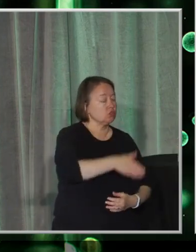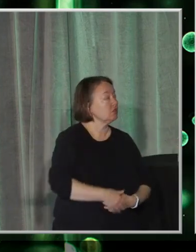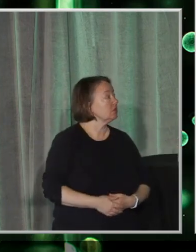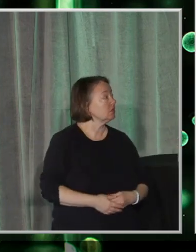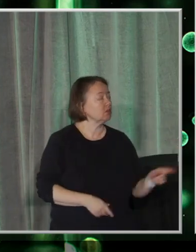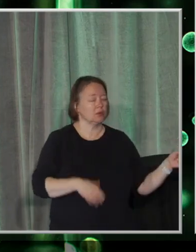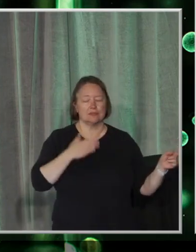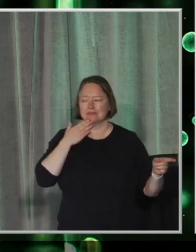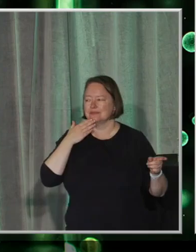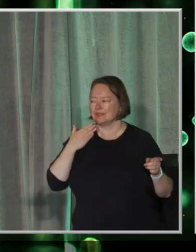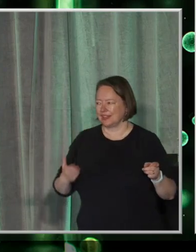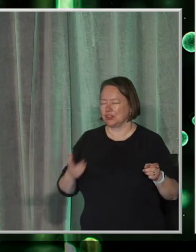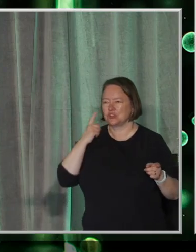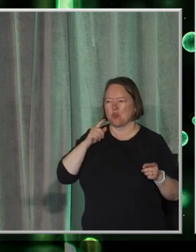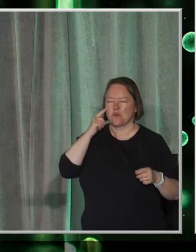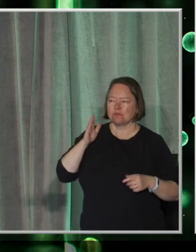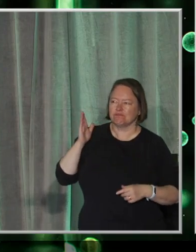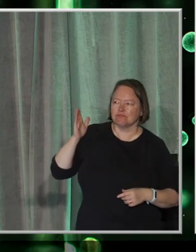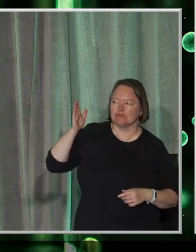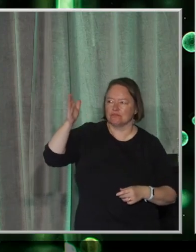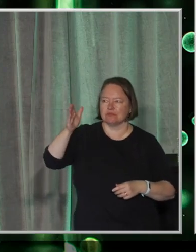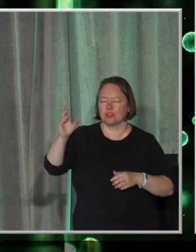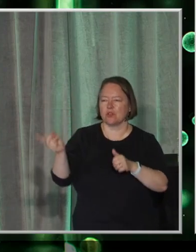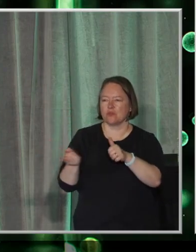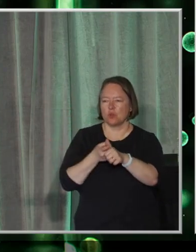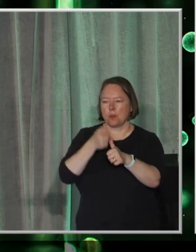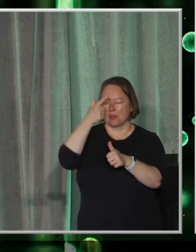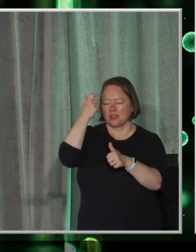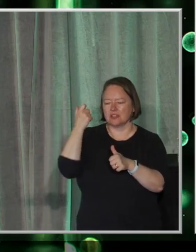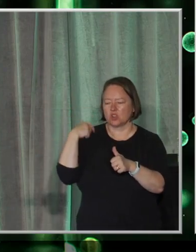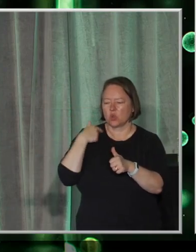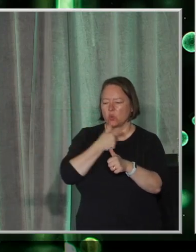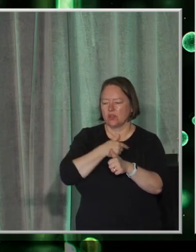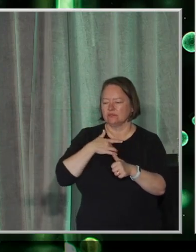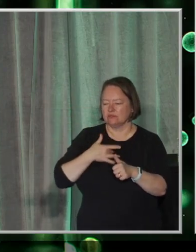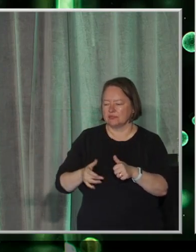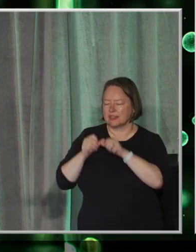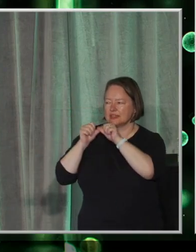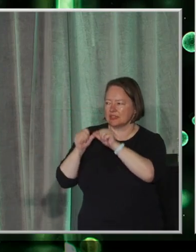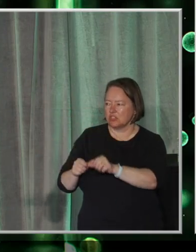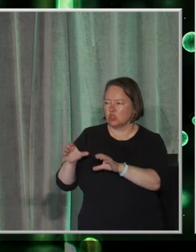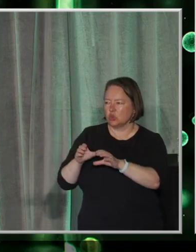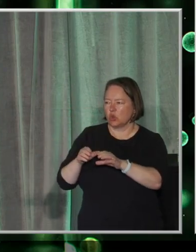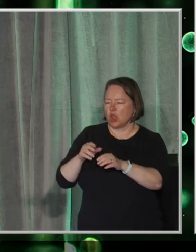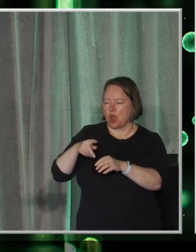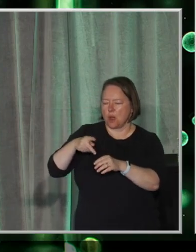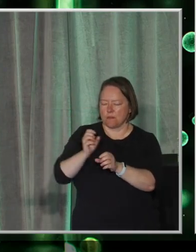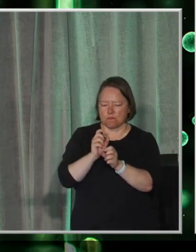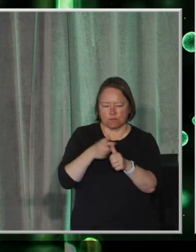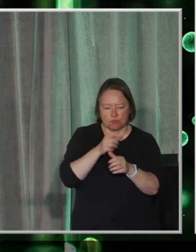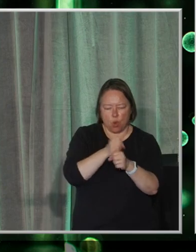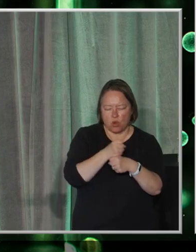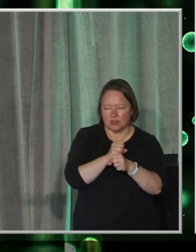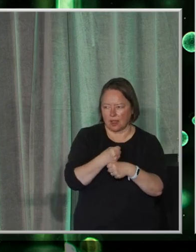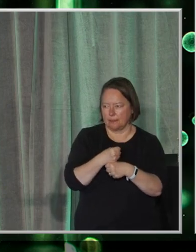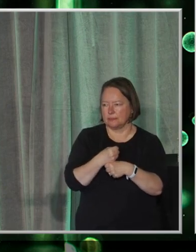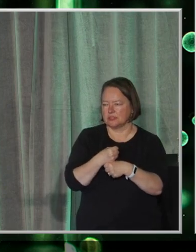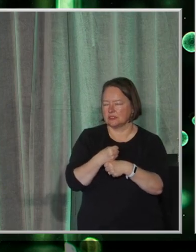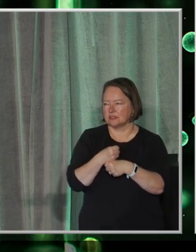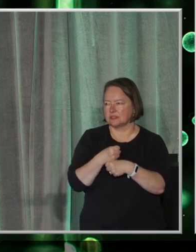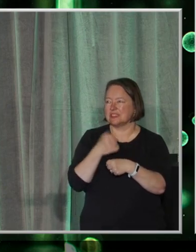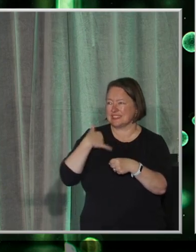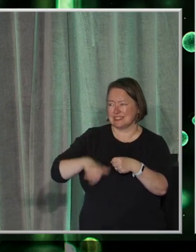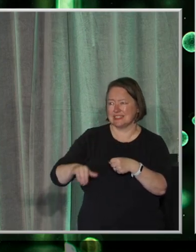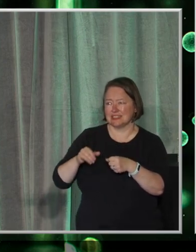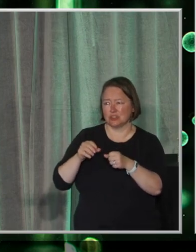Well, thank you. So in the long time, first and foremost, because we tend to continue doing prototypes, we are still doing prototypes because